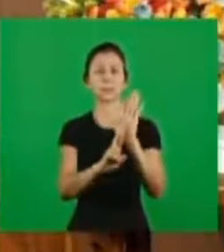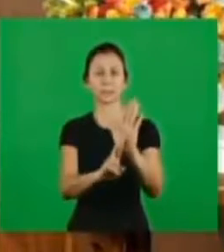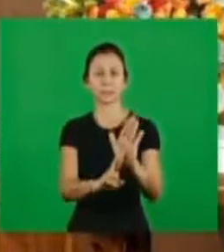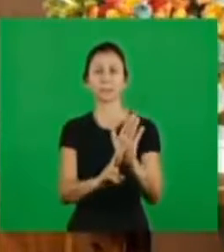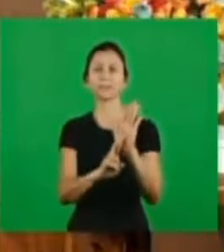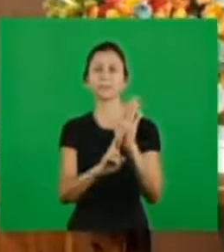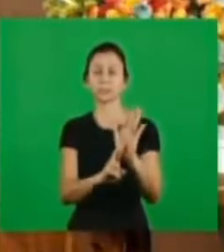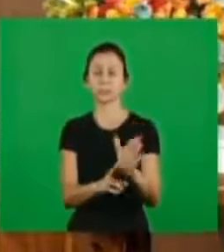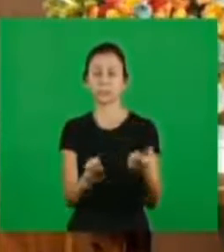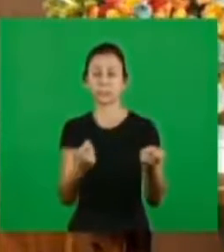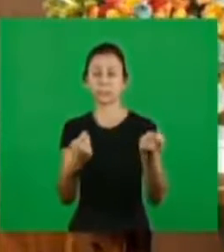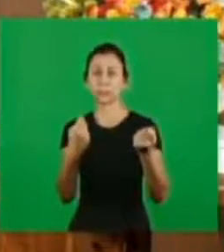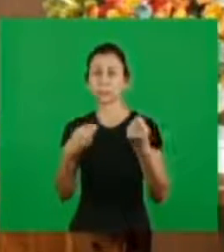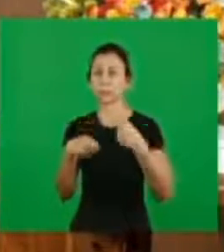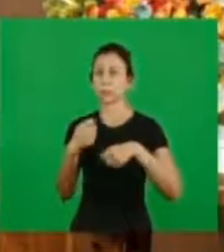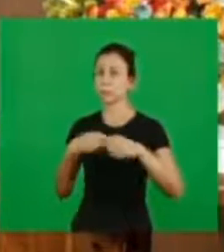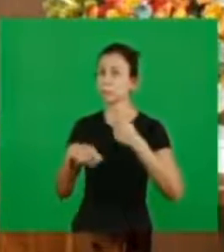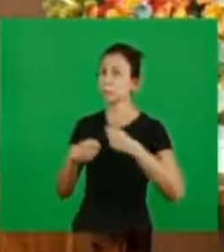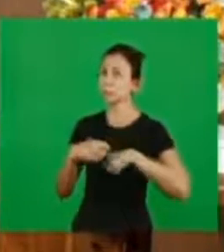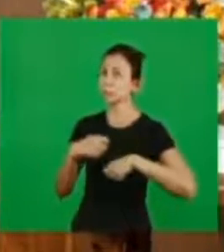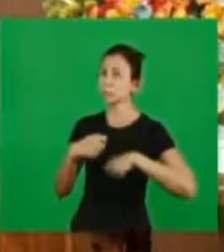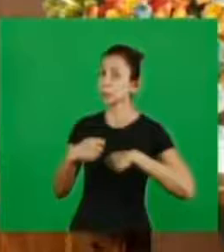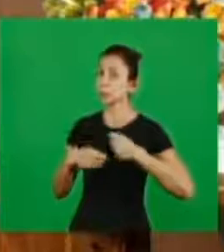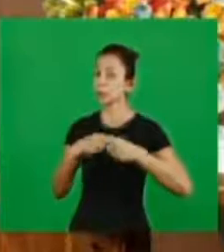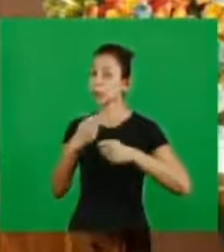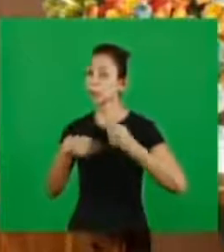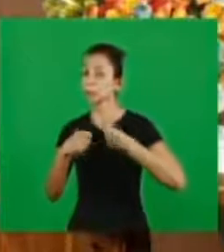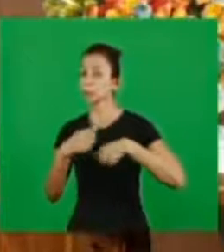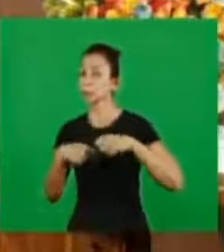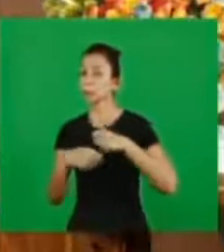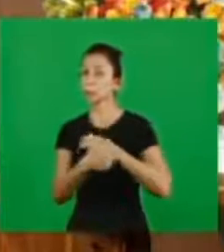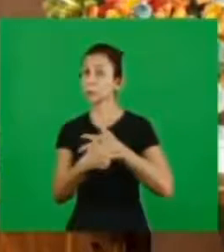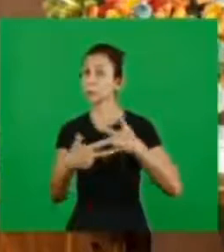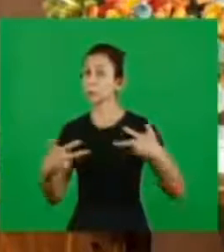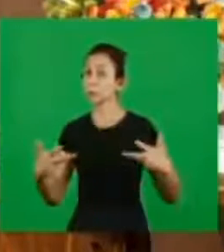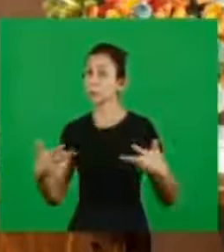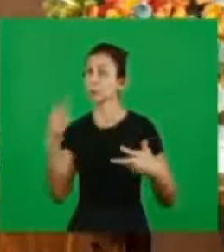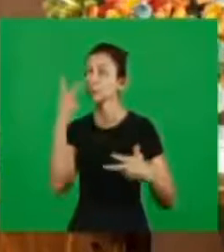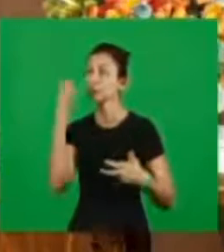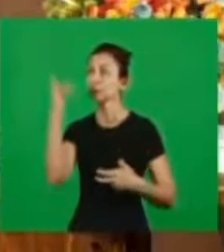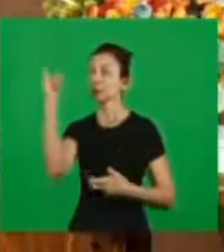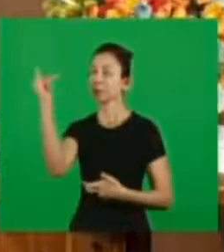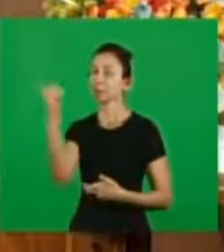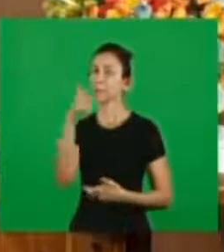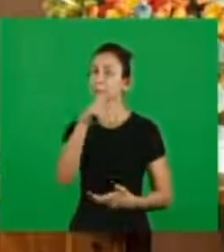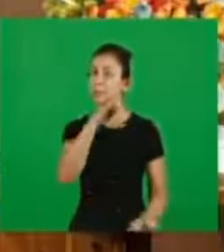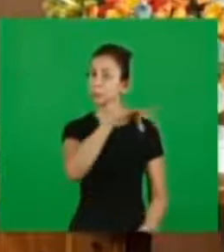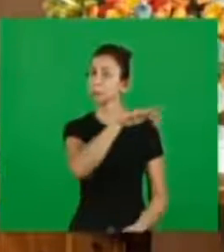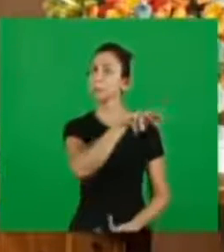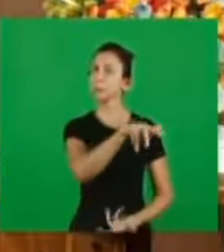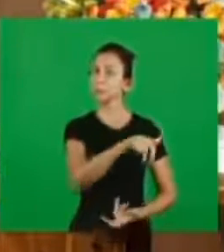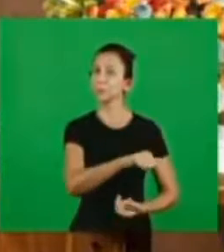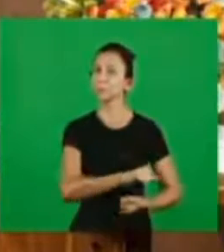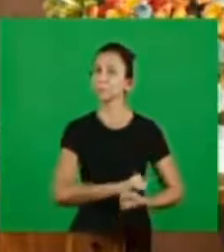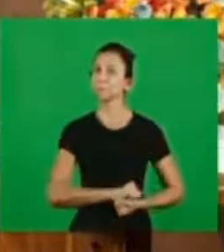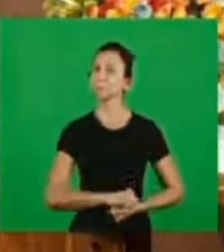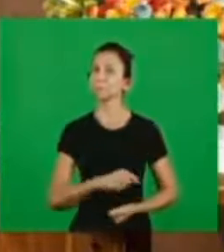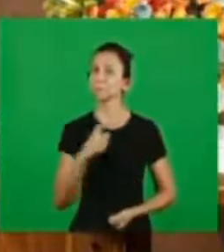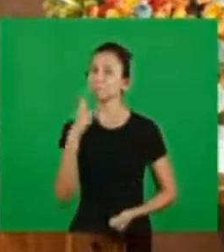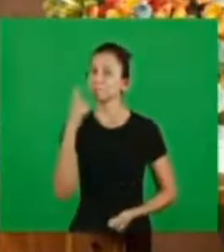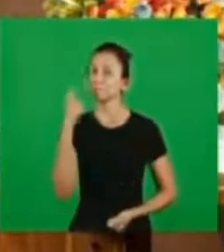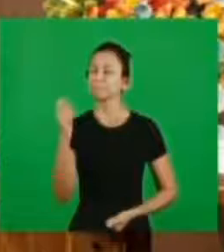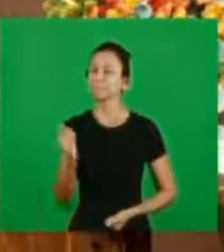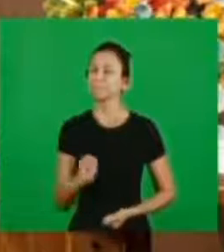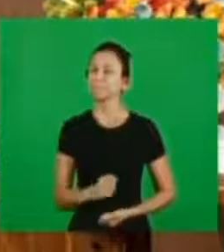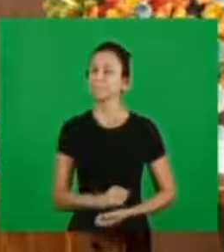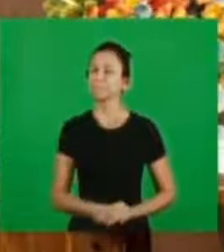agent, in the administration of the businesses of the world, of the business of the Father in the world.